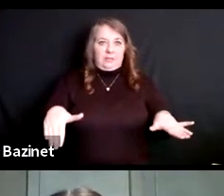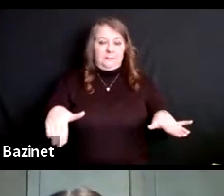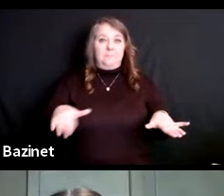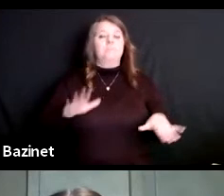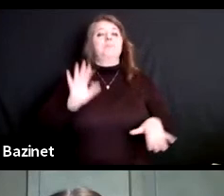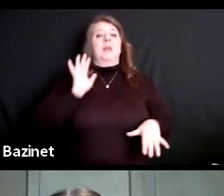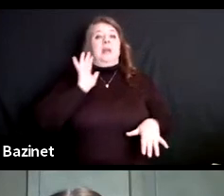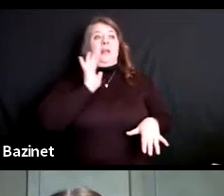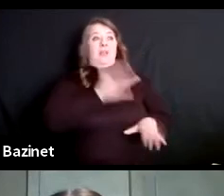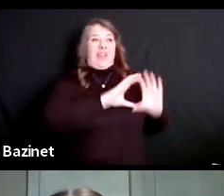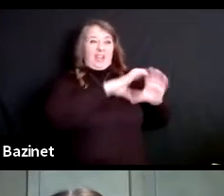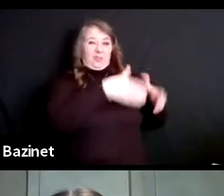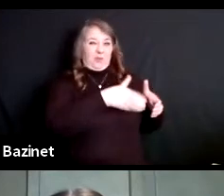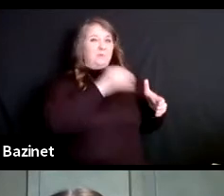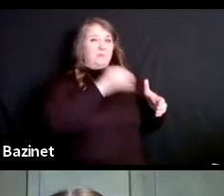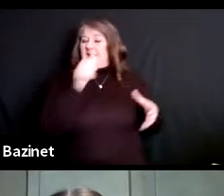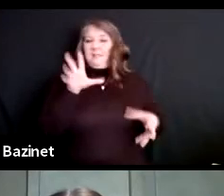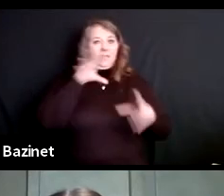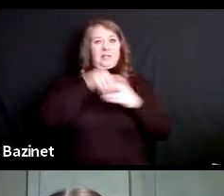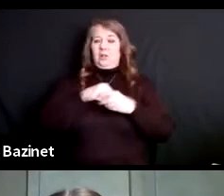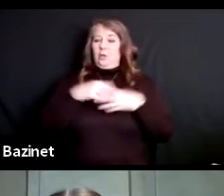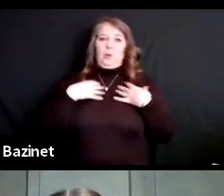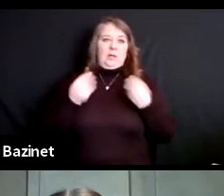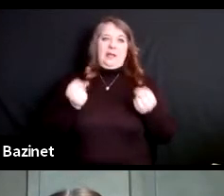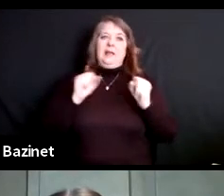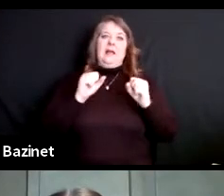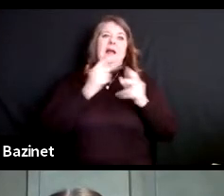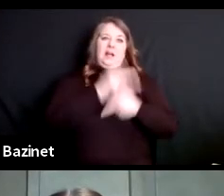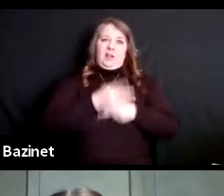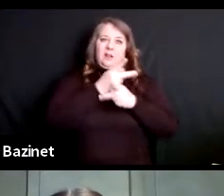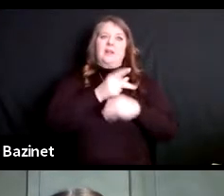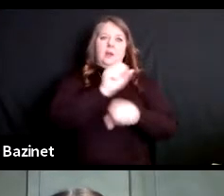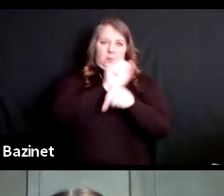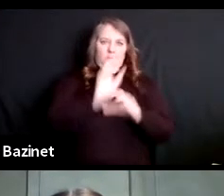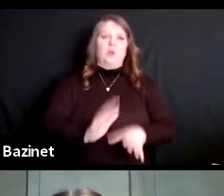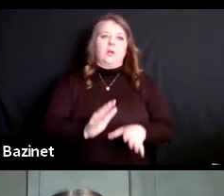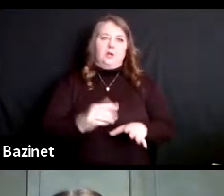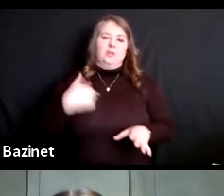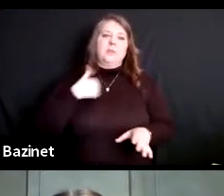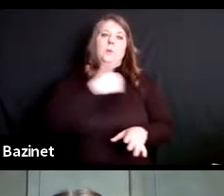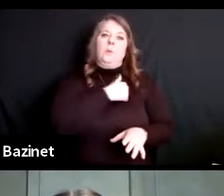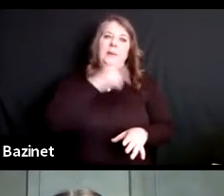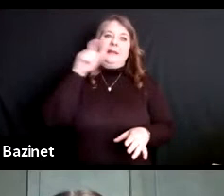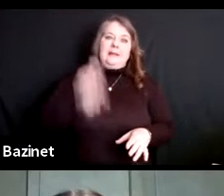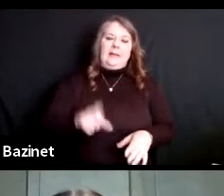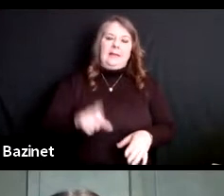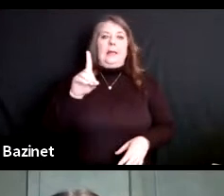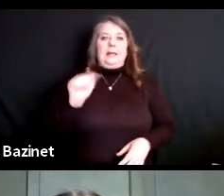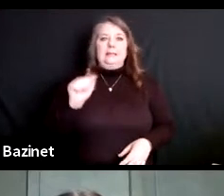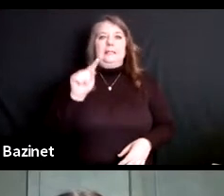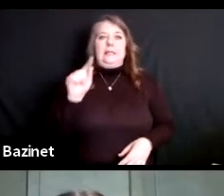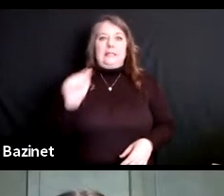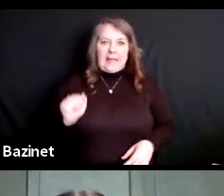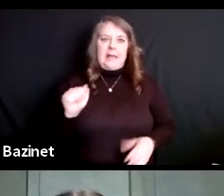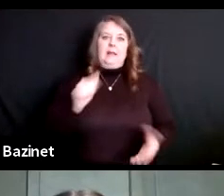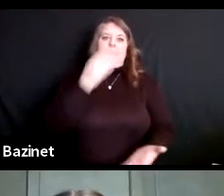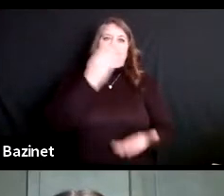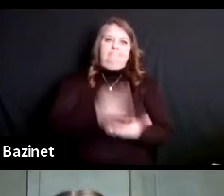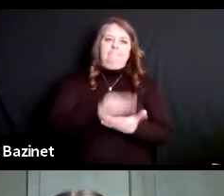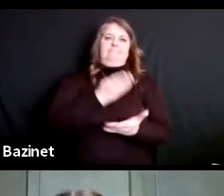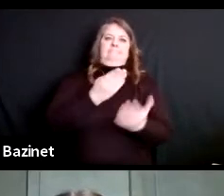does not include our healthcare workers in that study. We need a data-driven approach. The science shows